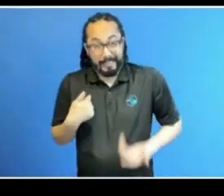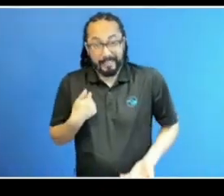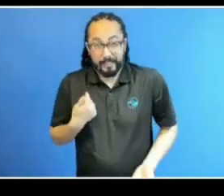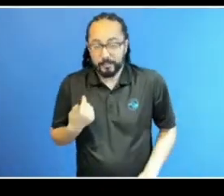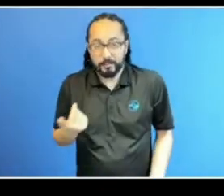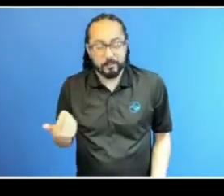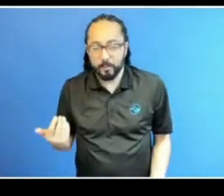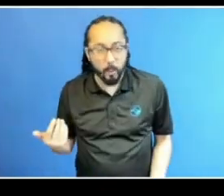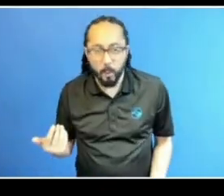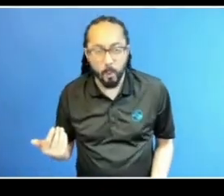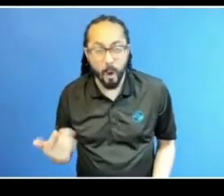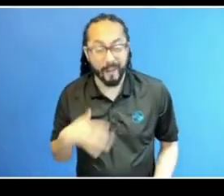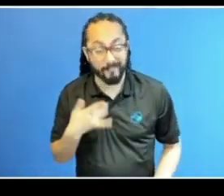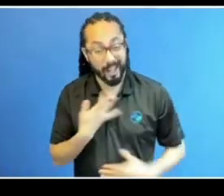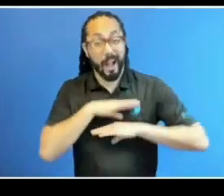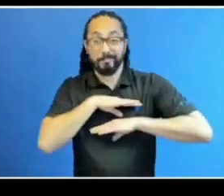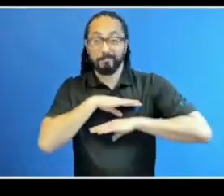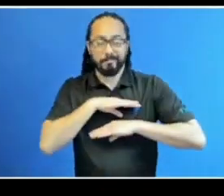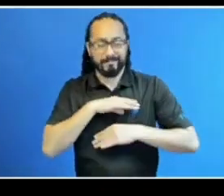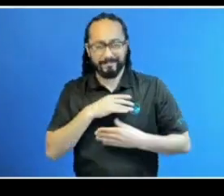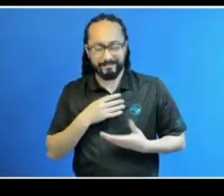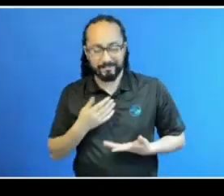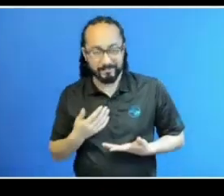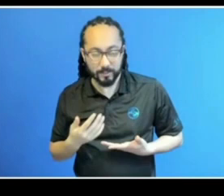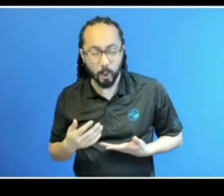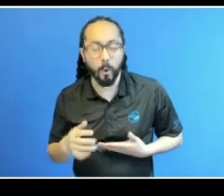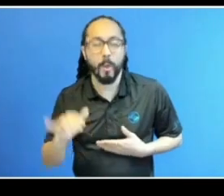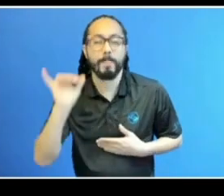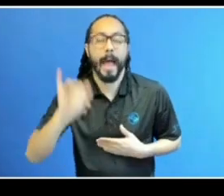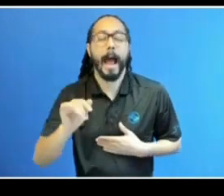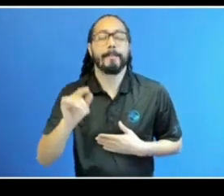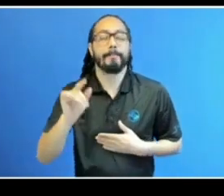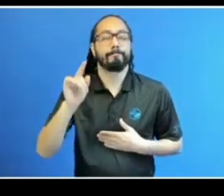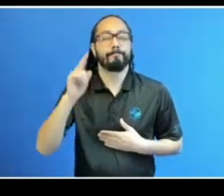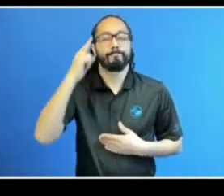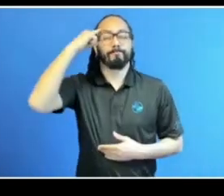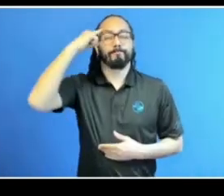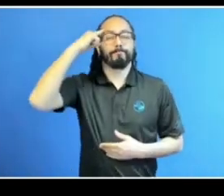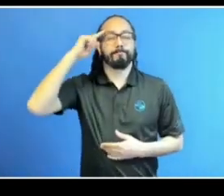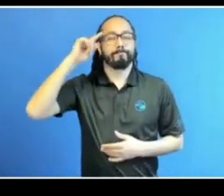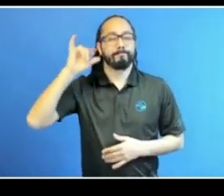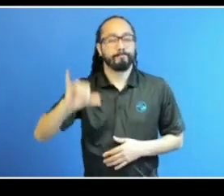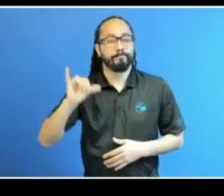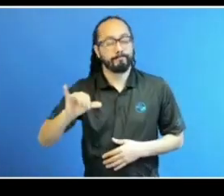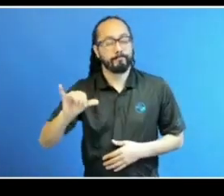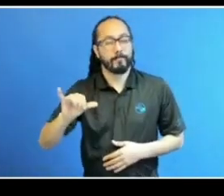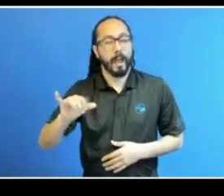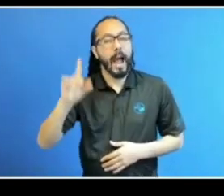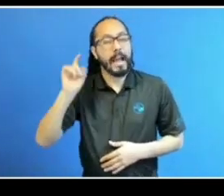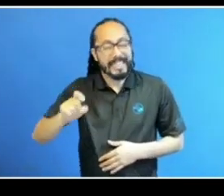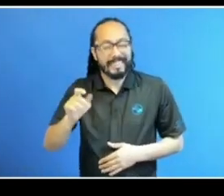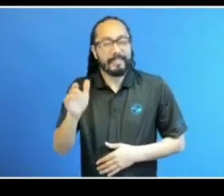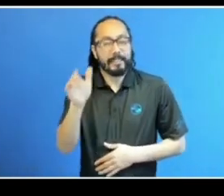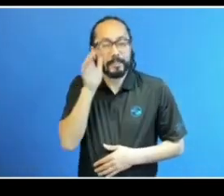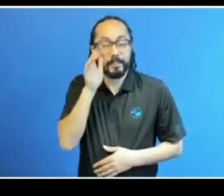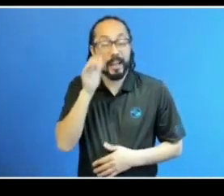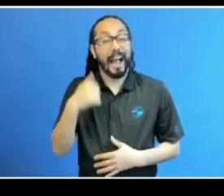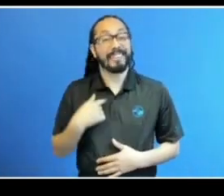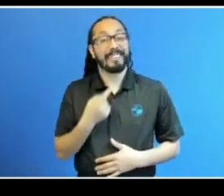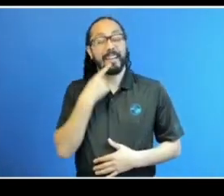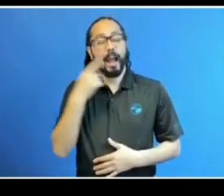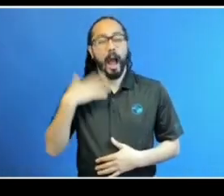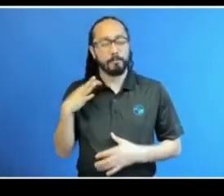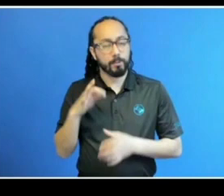don't think this is fulfilling me. And that was a flag, and I needed to listen, because at the end of the day, when I say I'm a soulpreneur, I